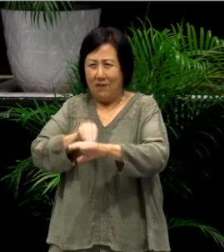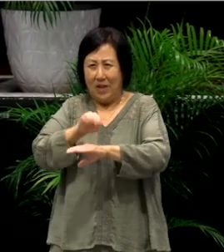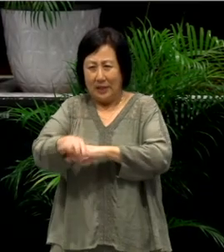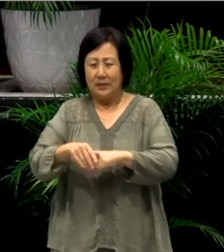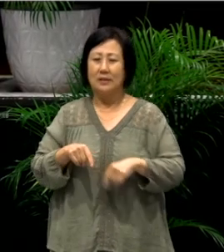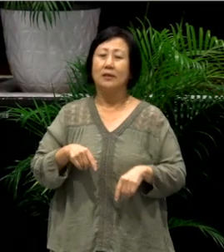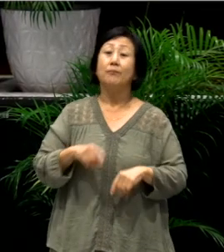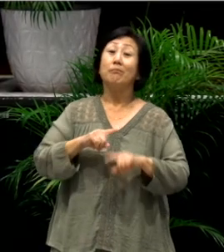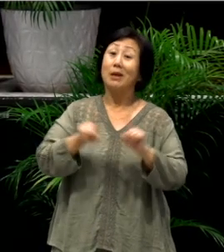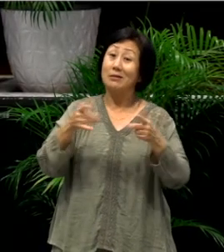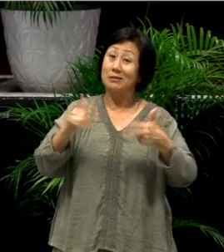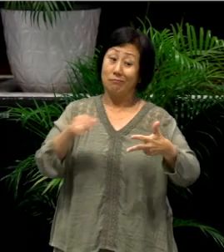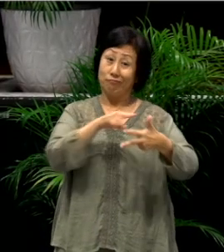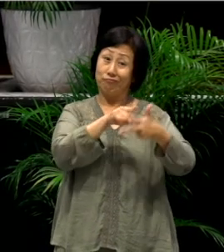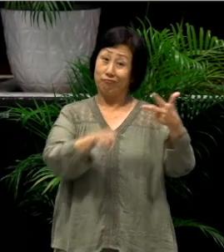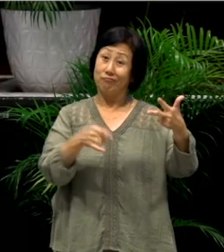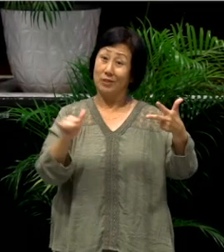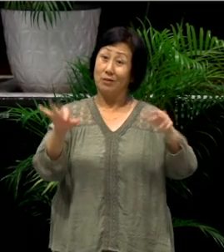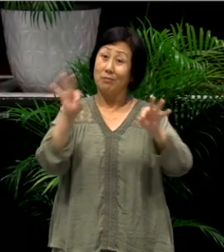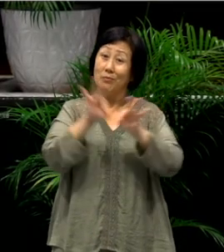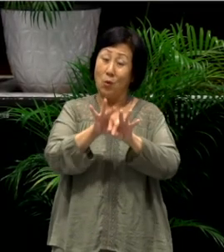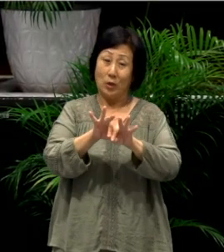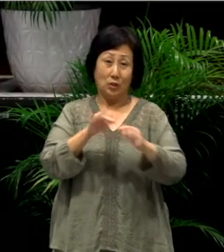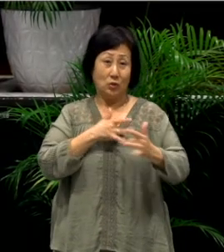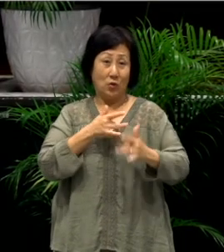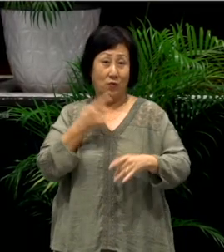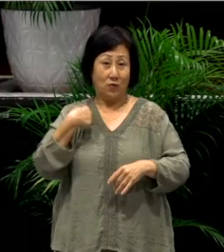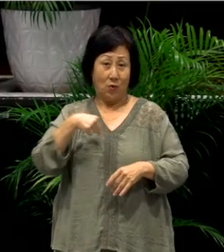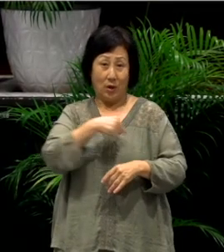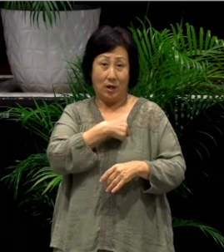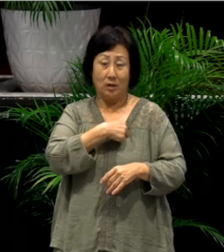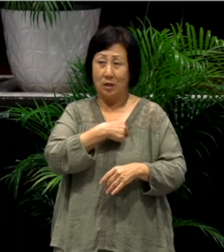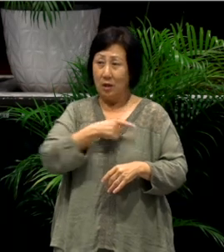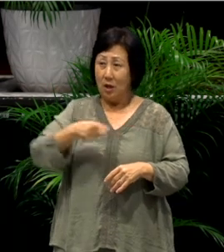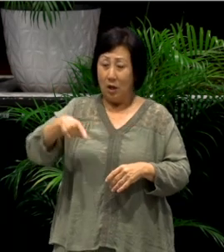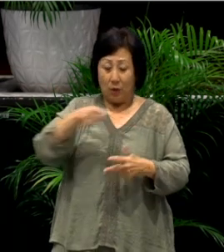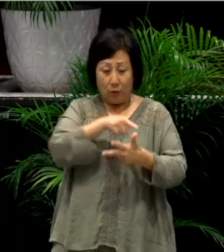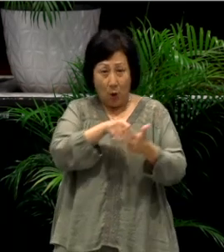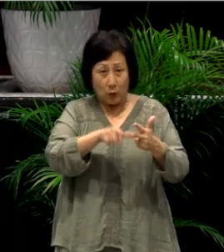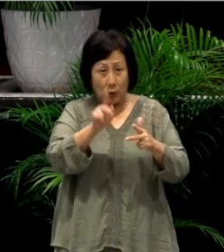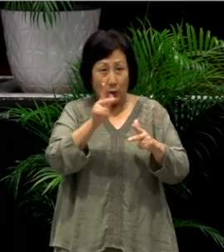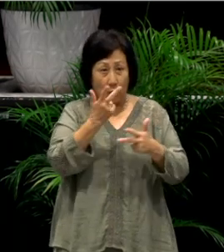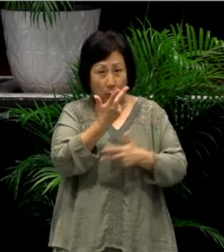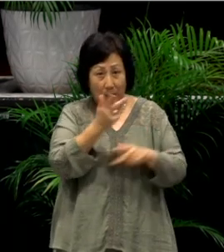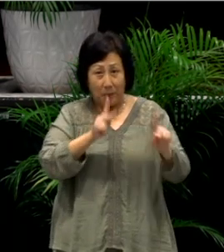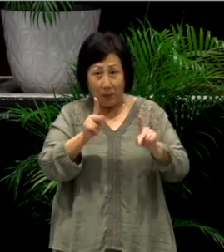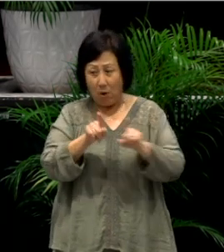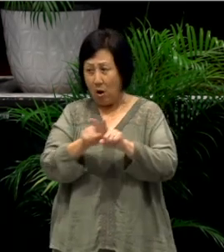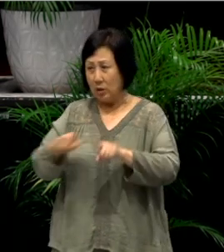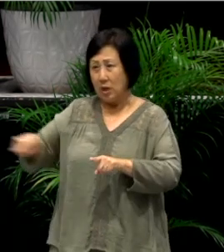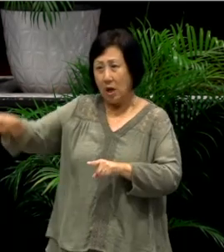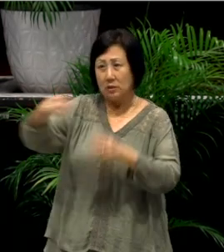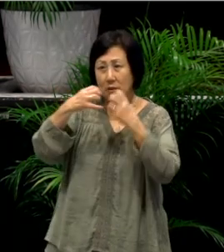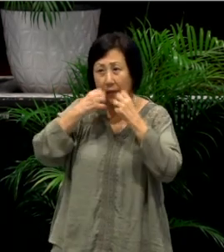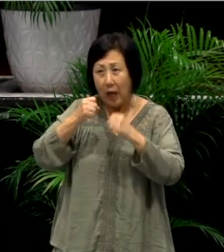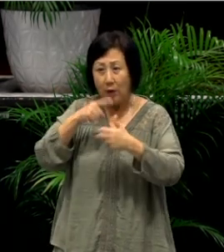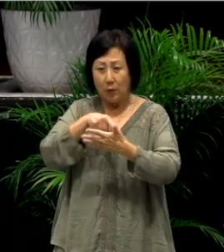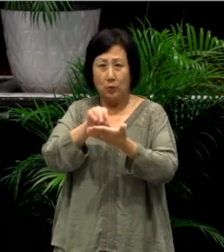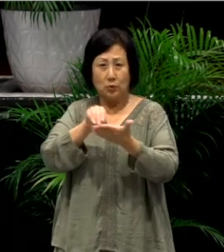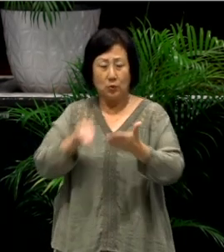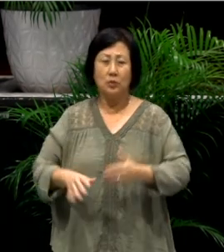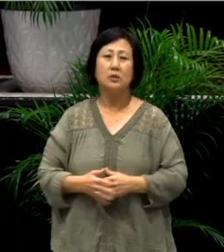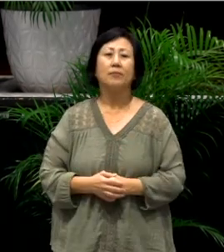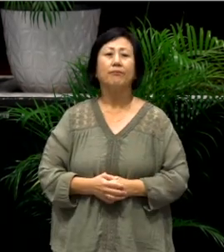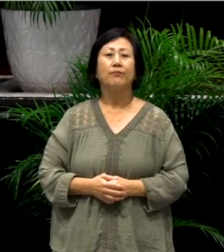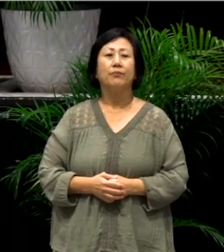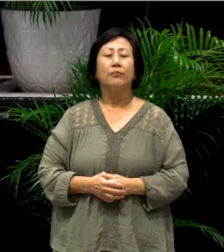campus. Nevertheless, of significant concern for those individuals and certainly for those of us who care about them.